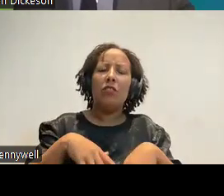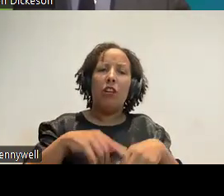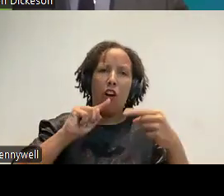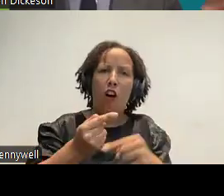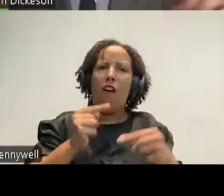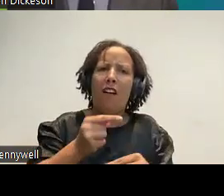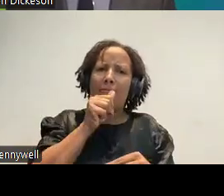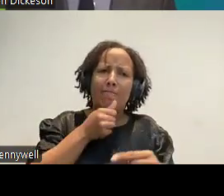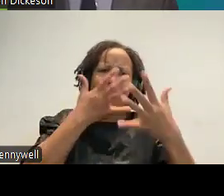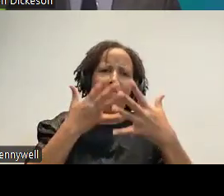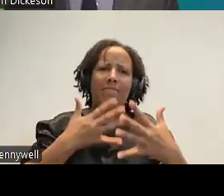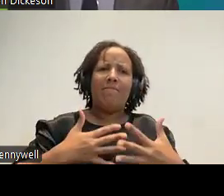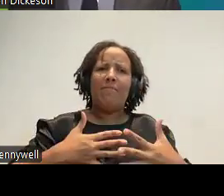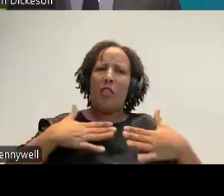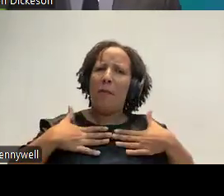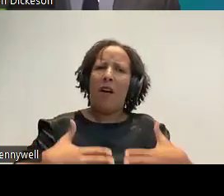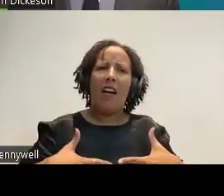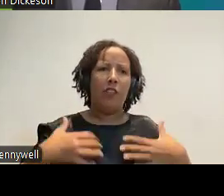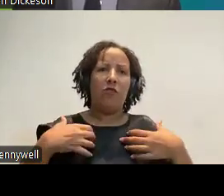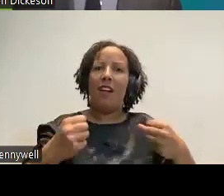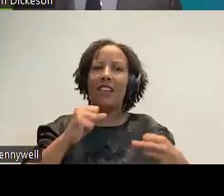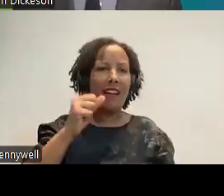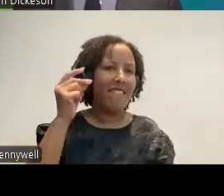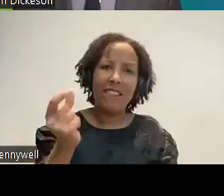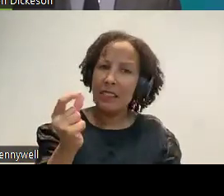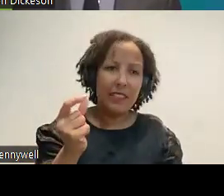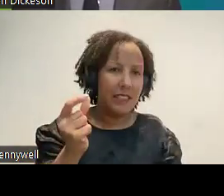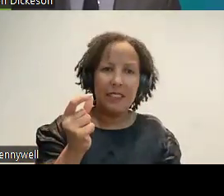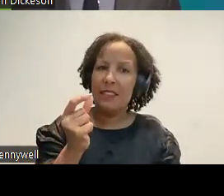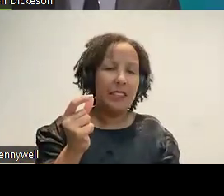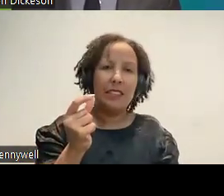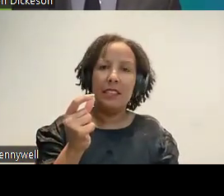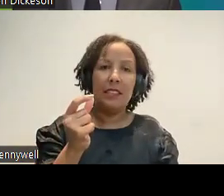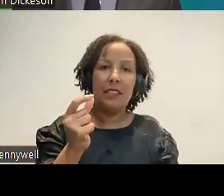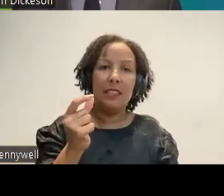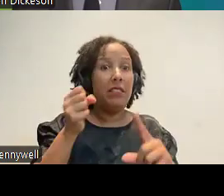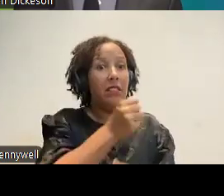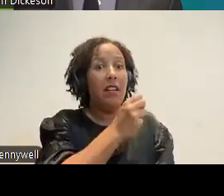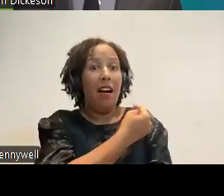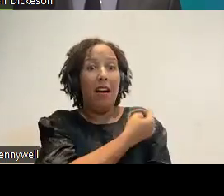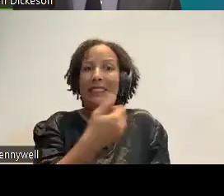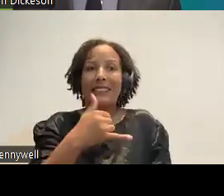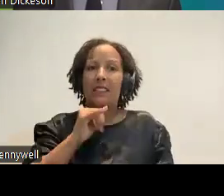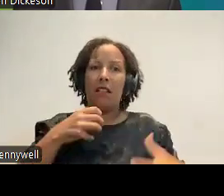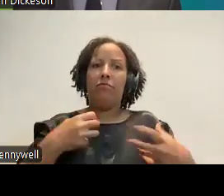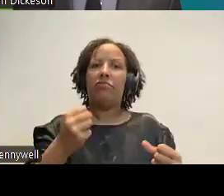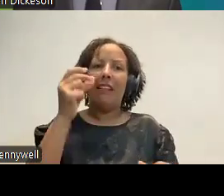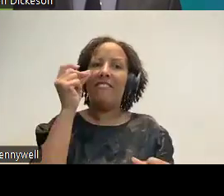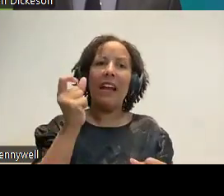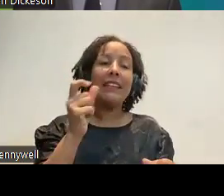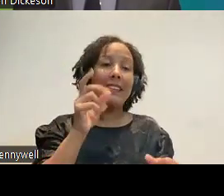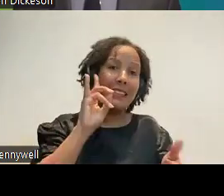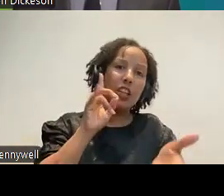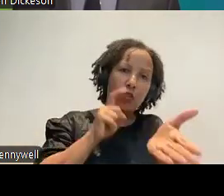their body has a hard time recovering and a hard time bouncing back. In fact, there have been several findings that those